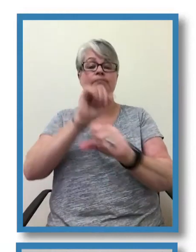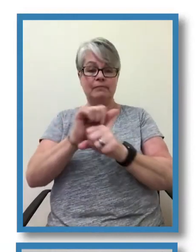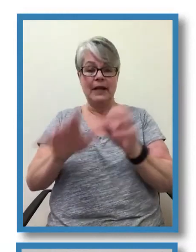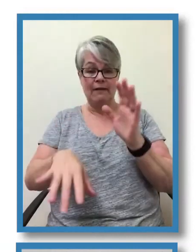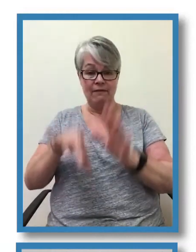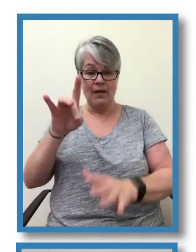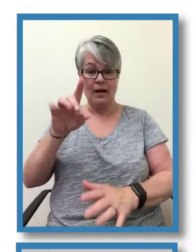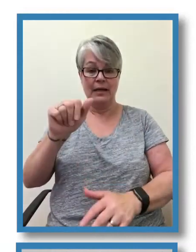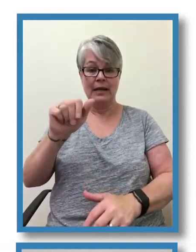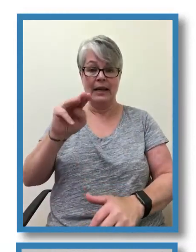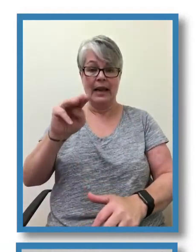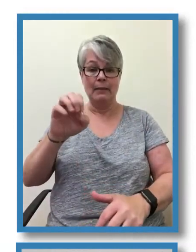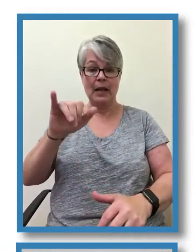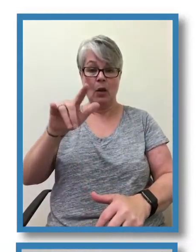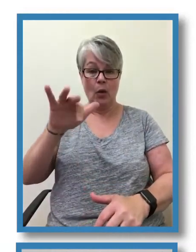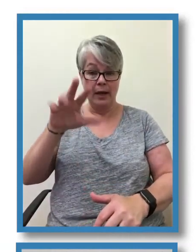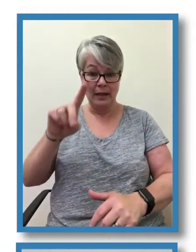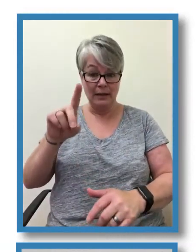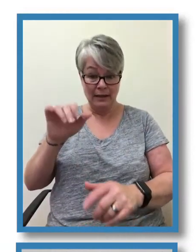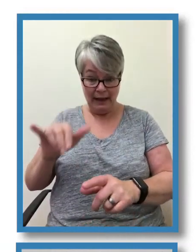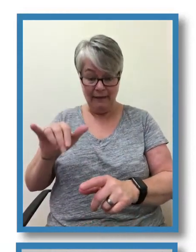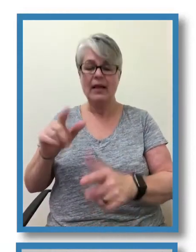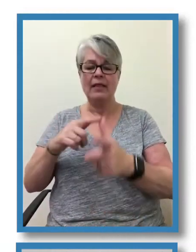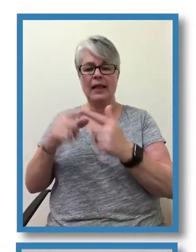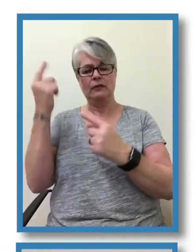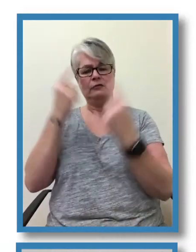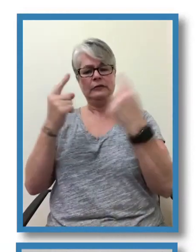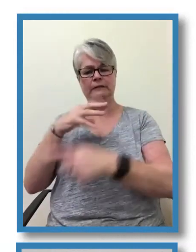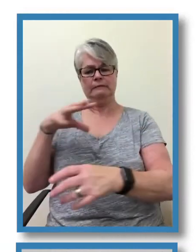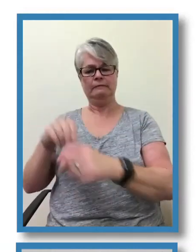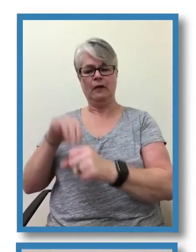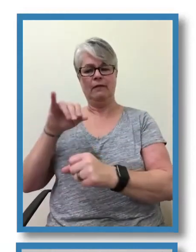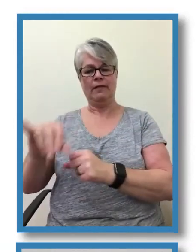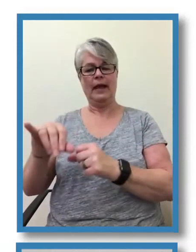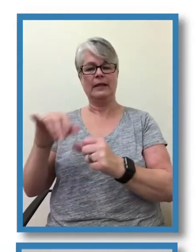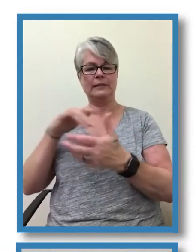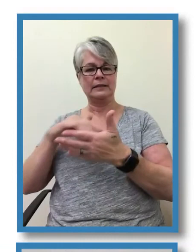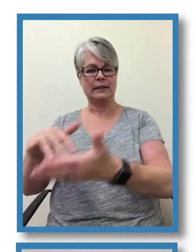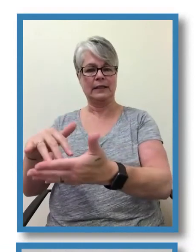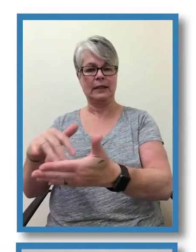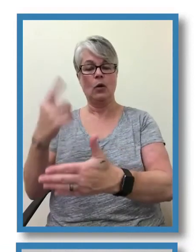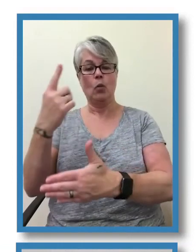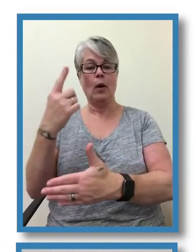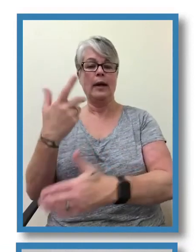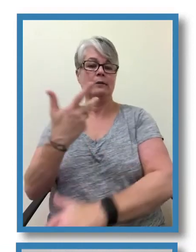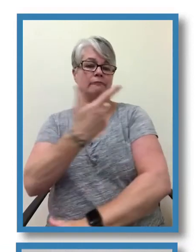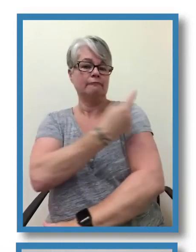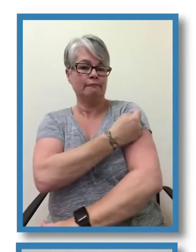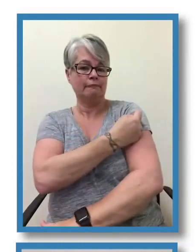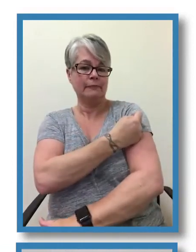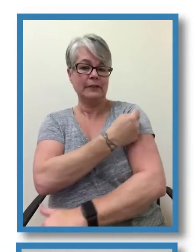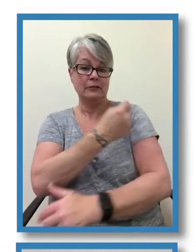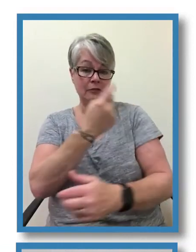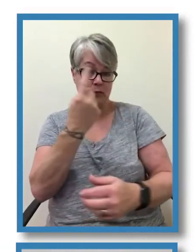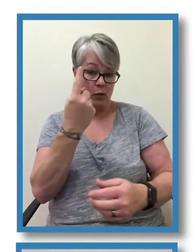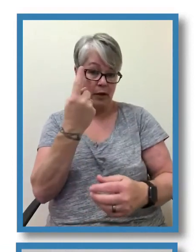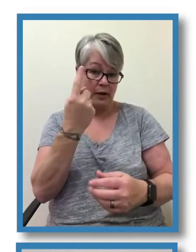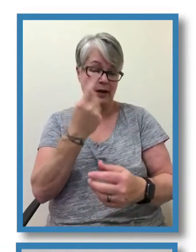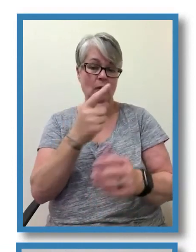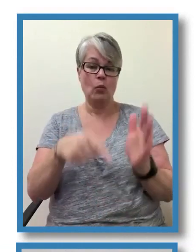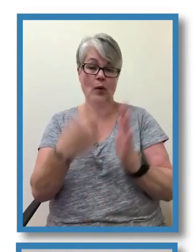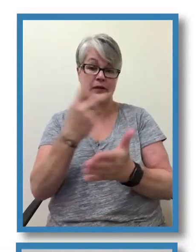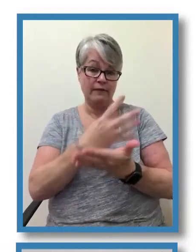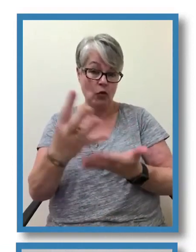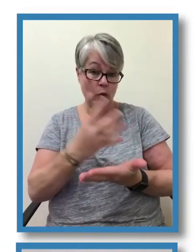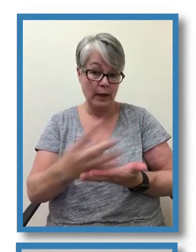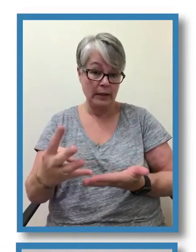intravenous antibody every 2 weeks. Is one any better than the other? I don't know. That's what the research is going to tell us. That's where we allow the science to